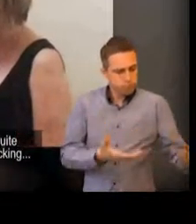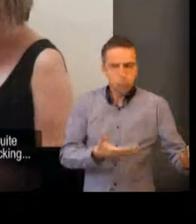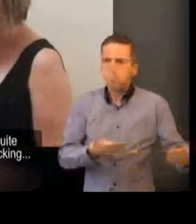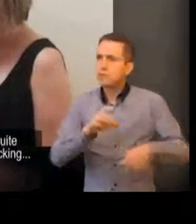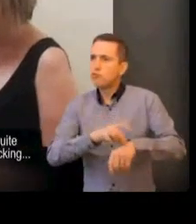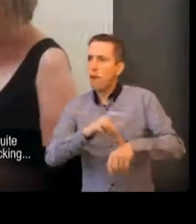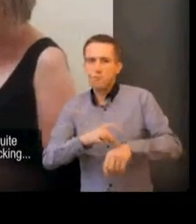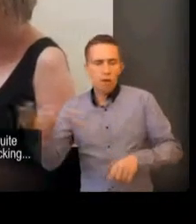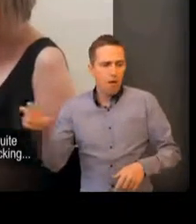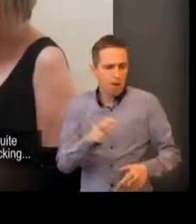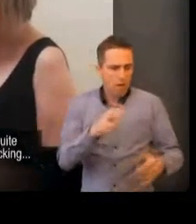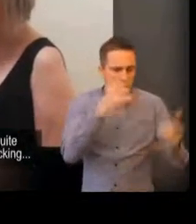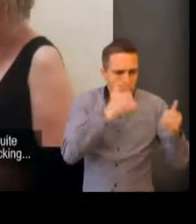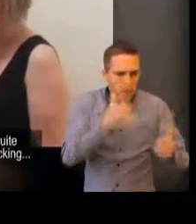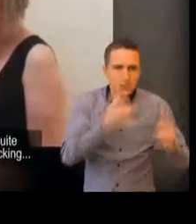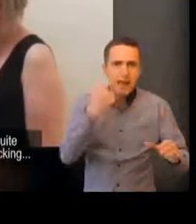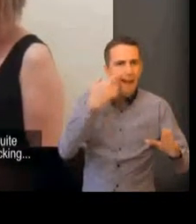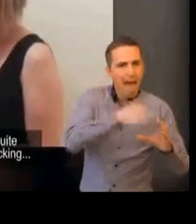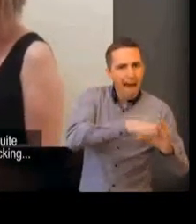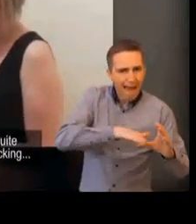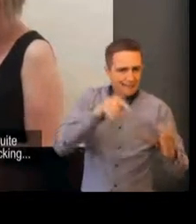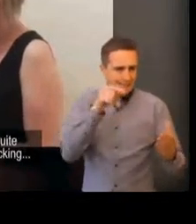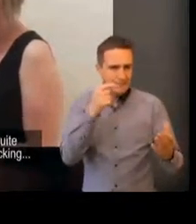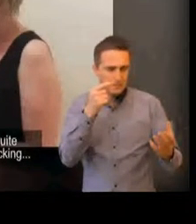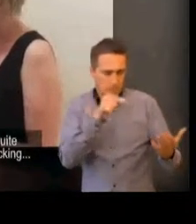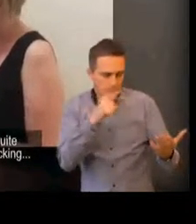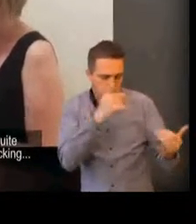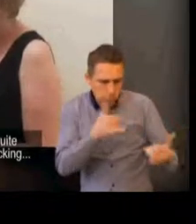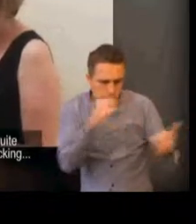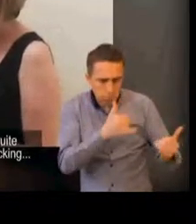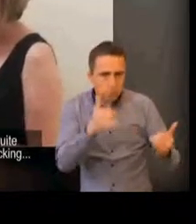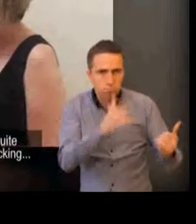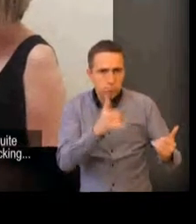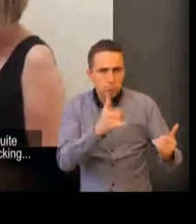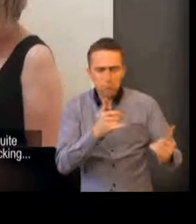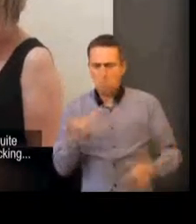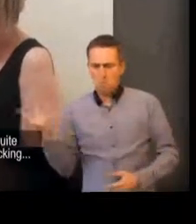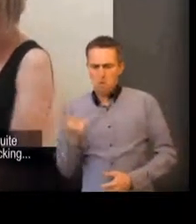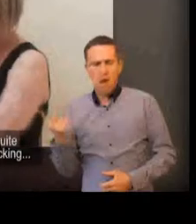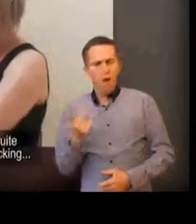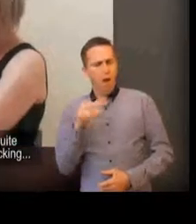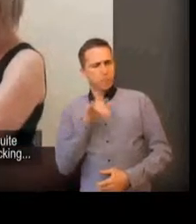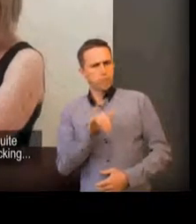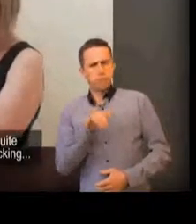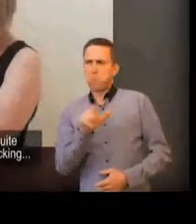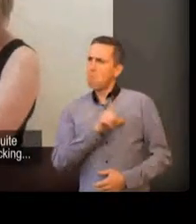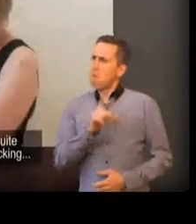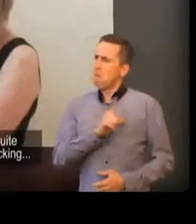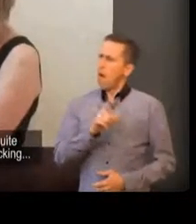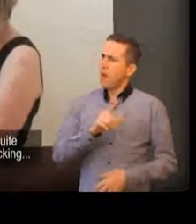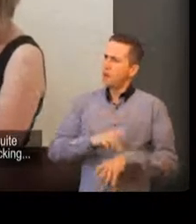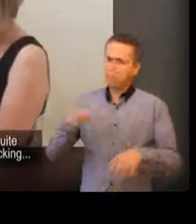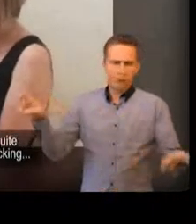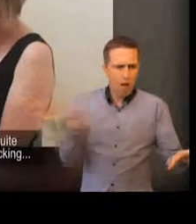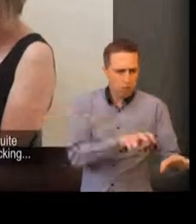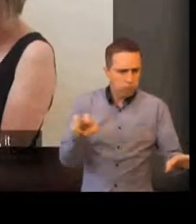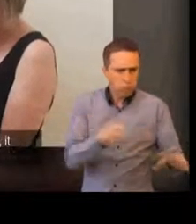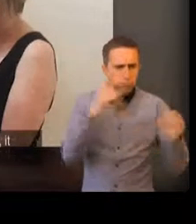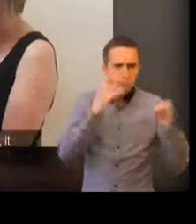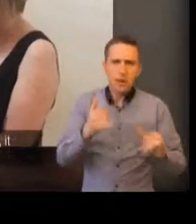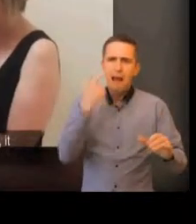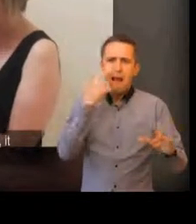life, we never really thought about what would be the reality. And it's only now that she's 3-4 months, we're actually